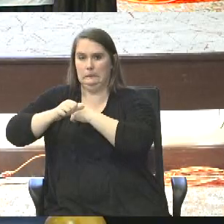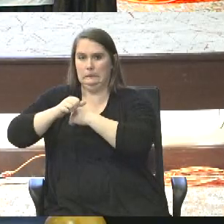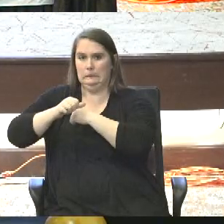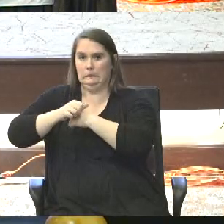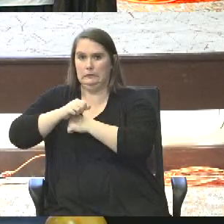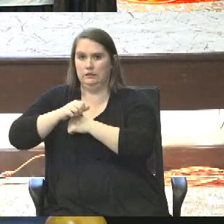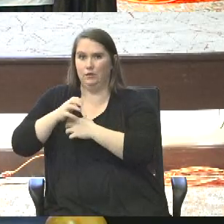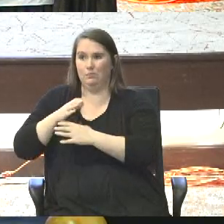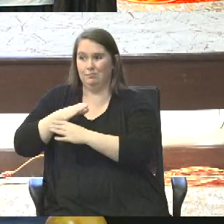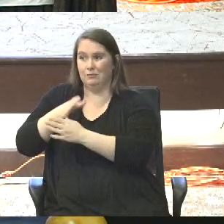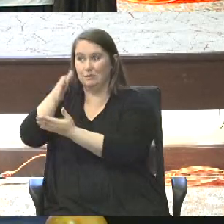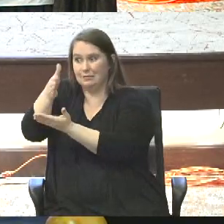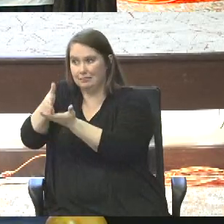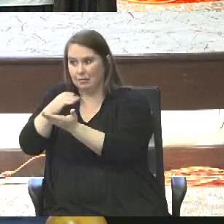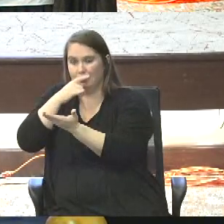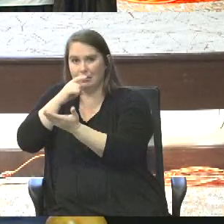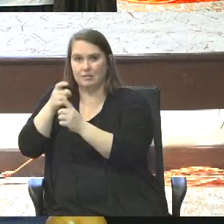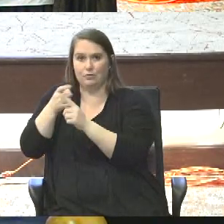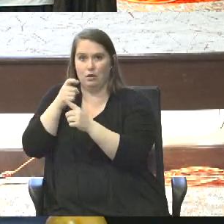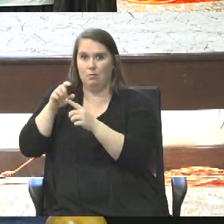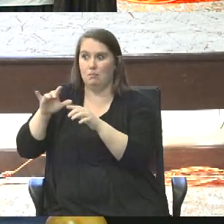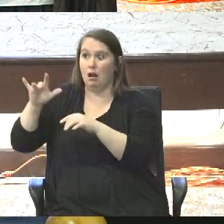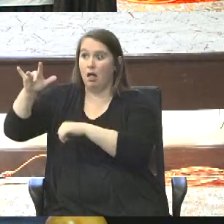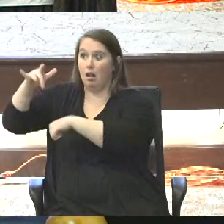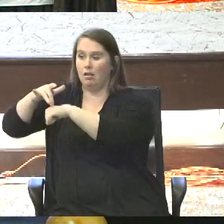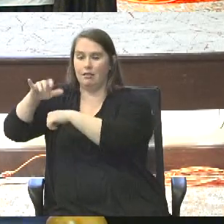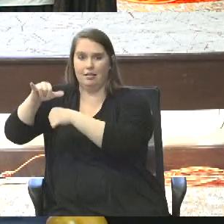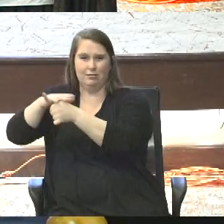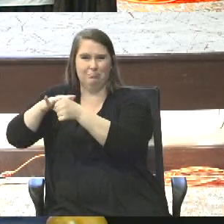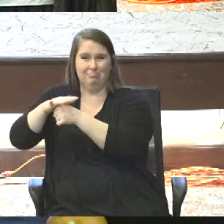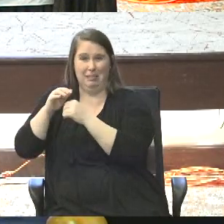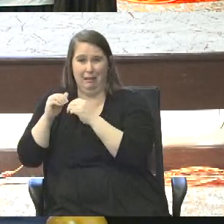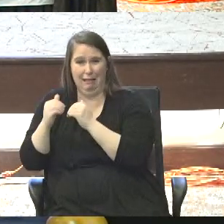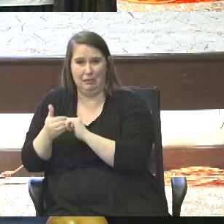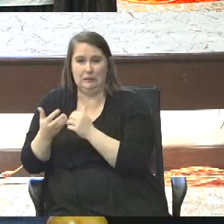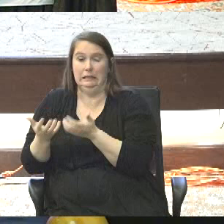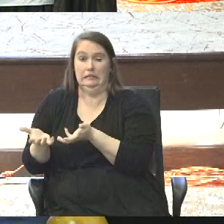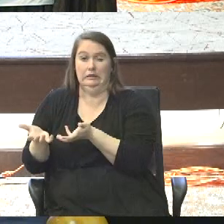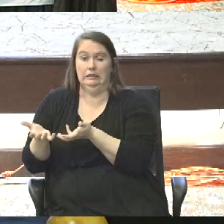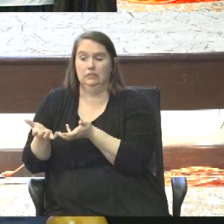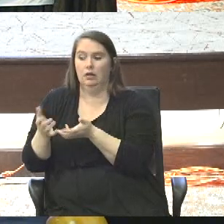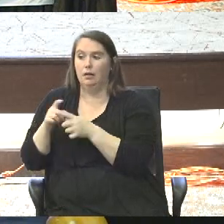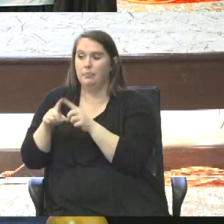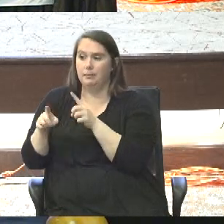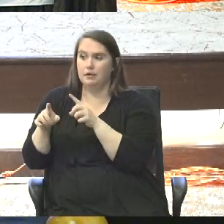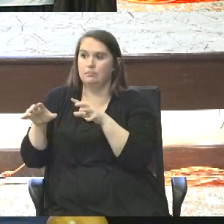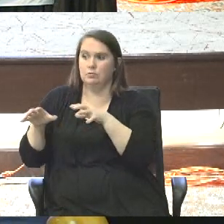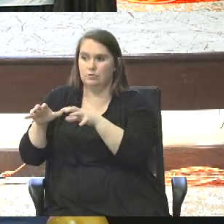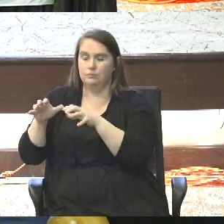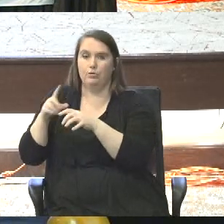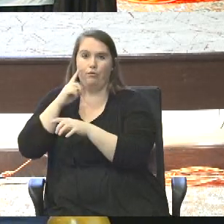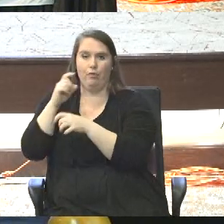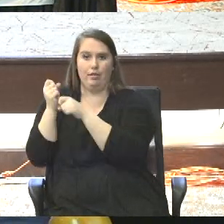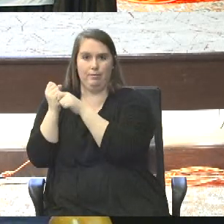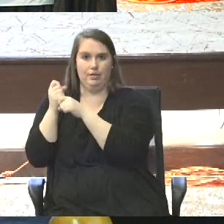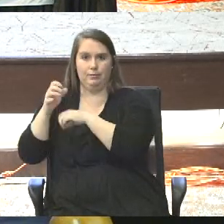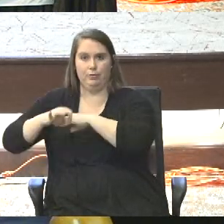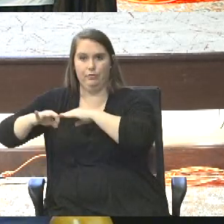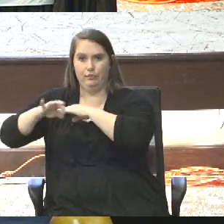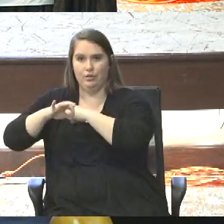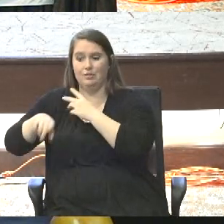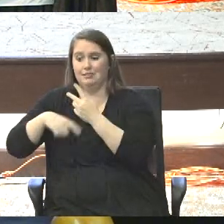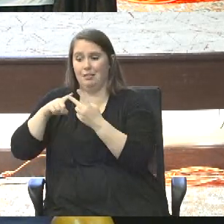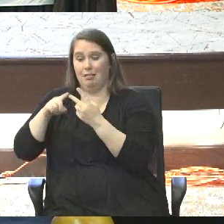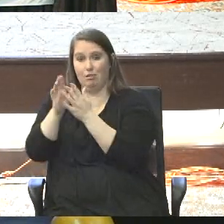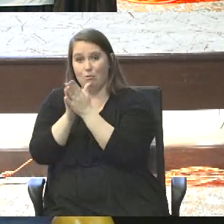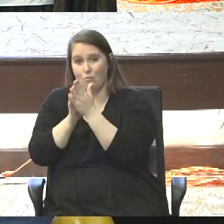but what was done to the baseball field and the park